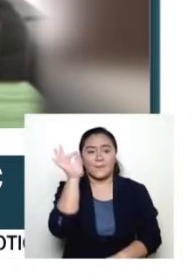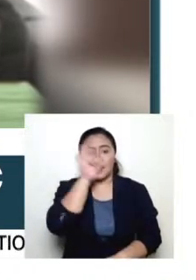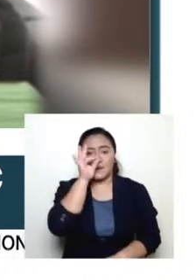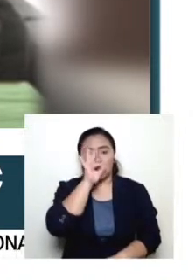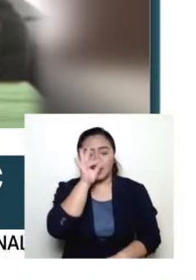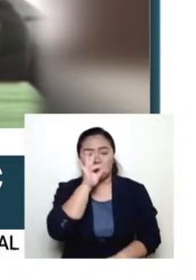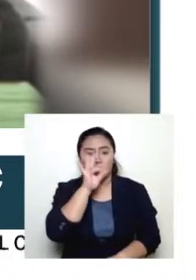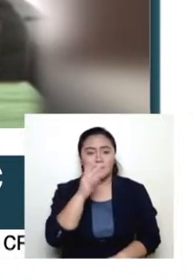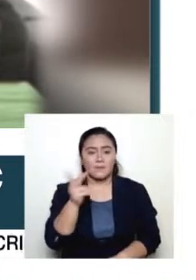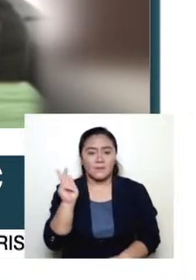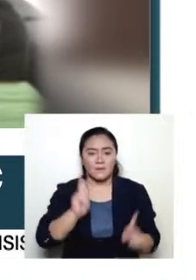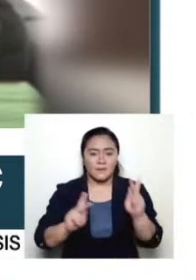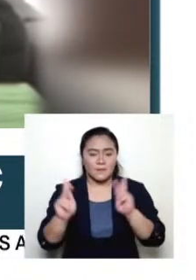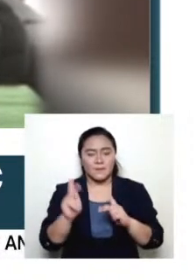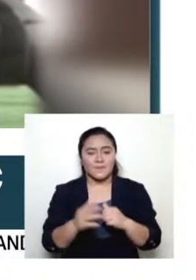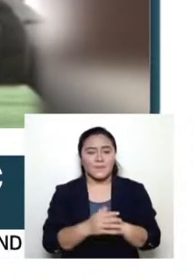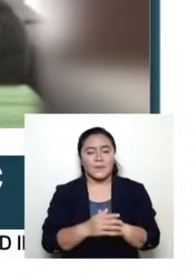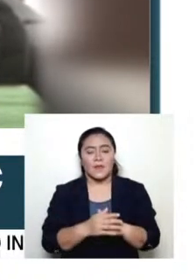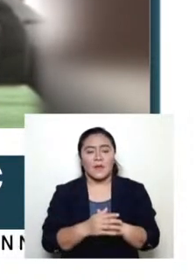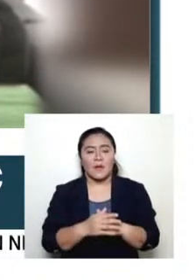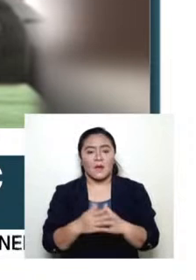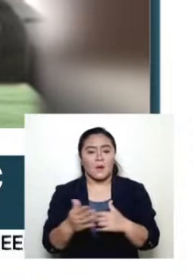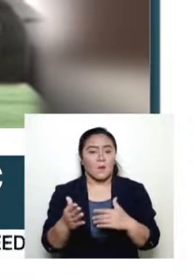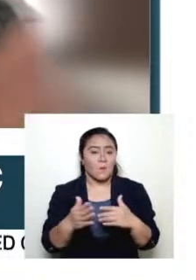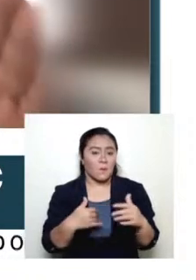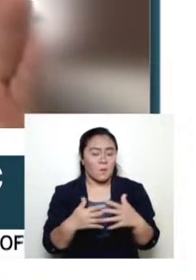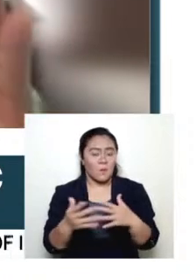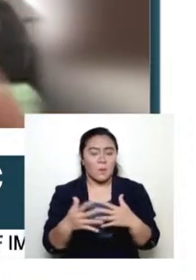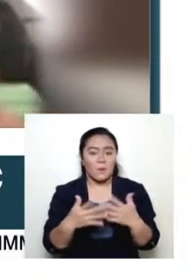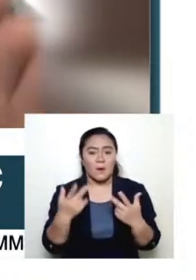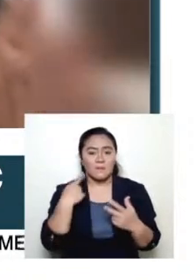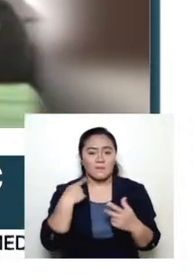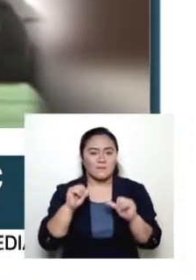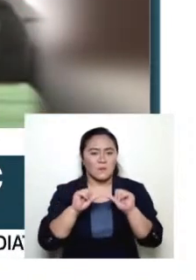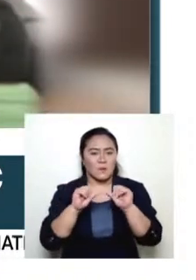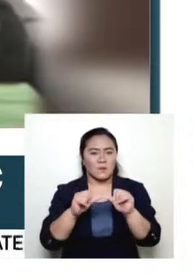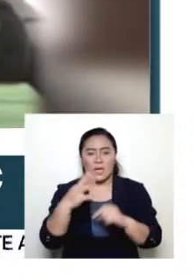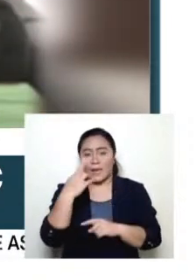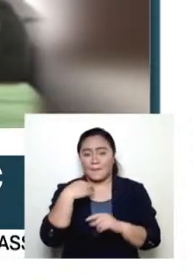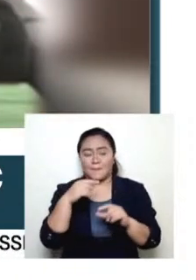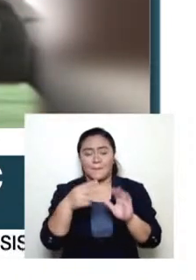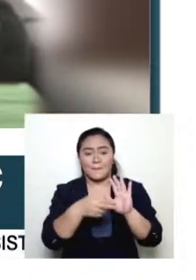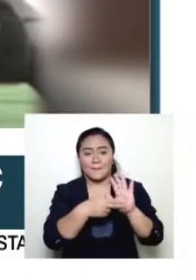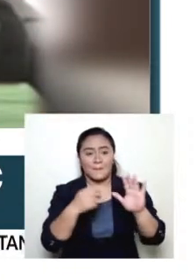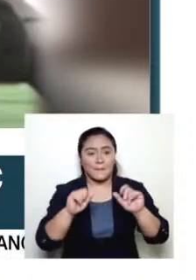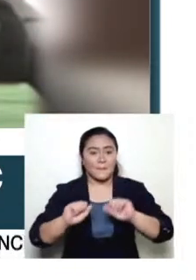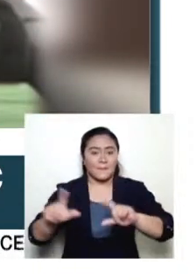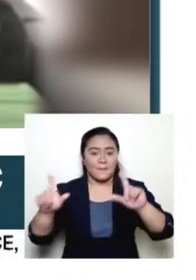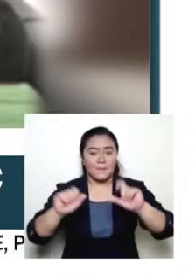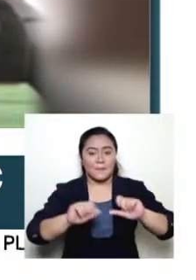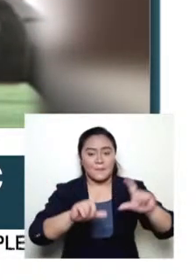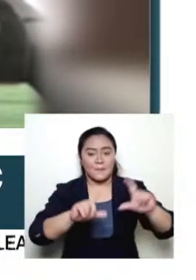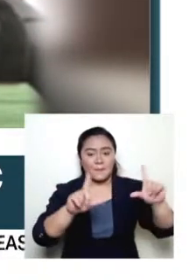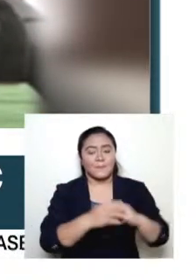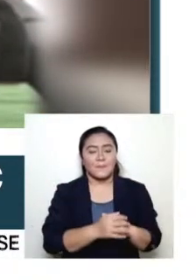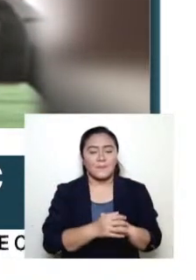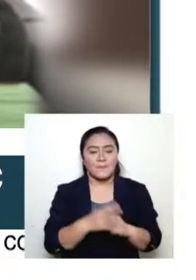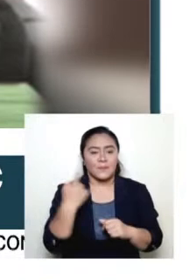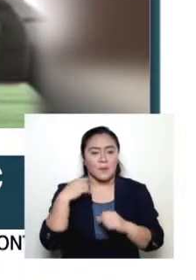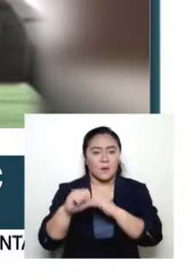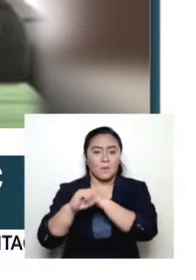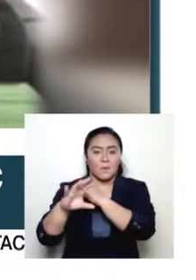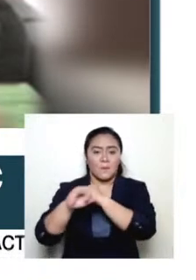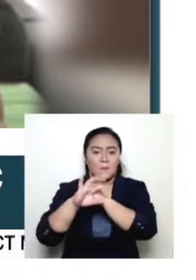So whether they, if they continue their red tagging, then for me that's the wrong and a losing campaign